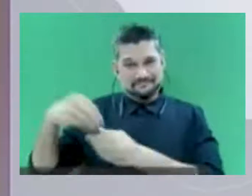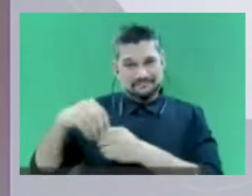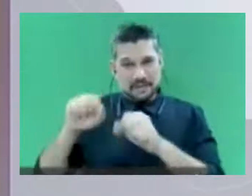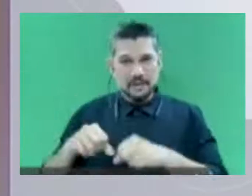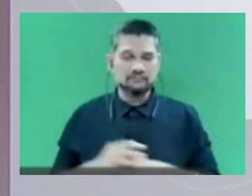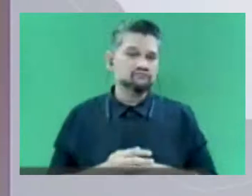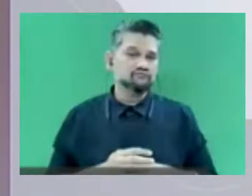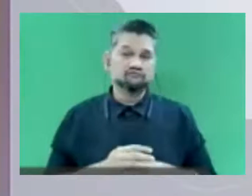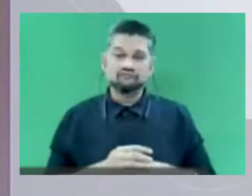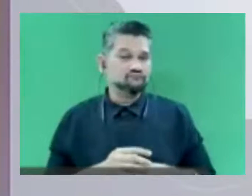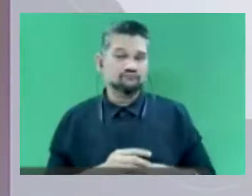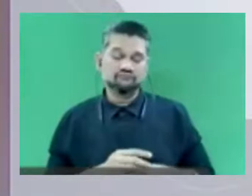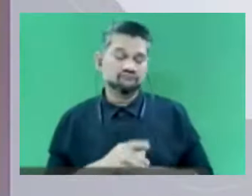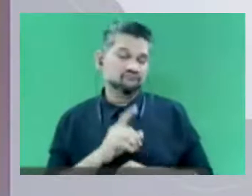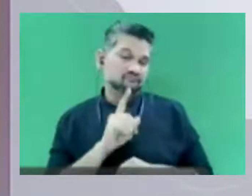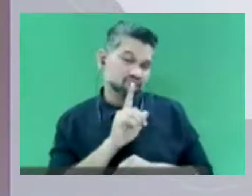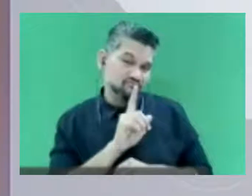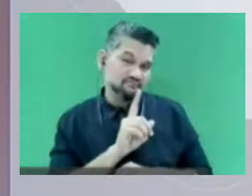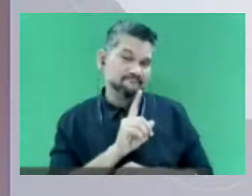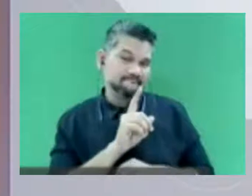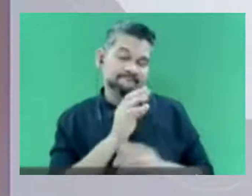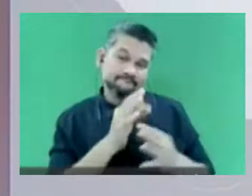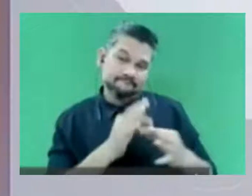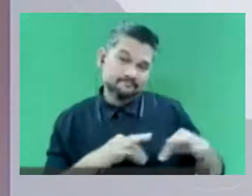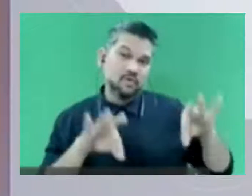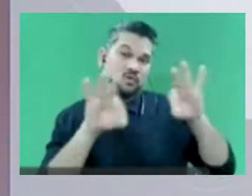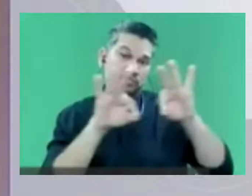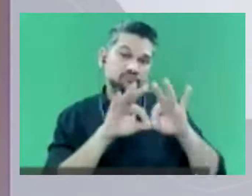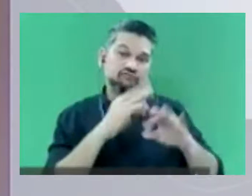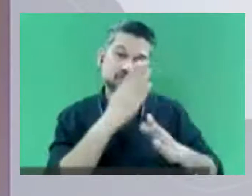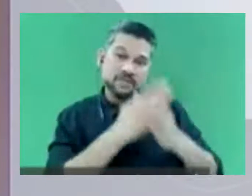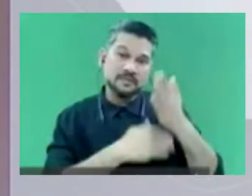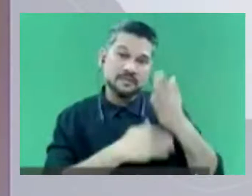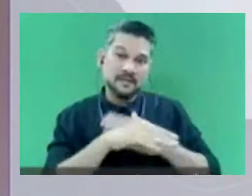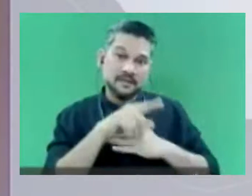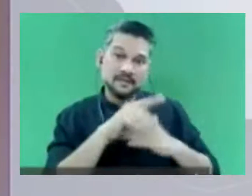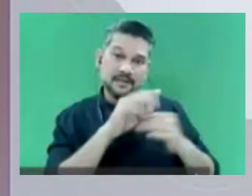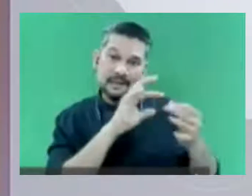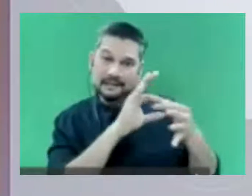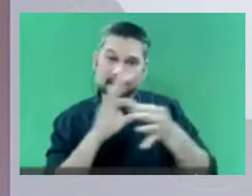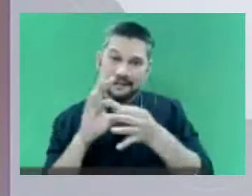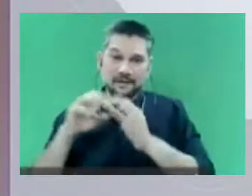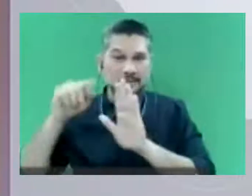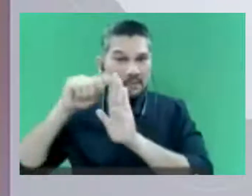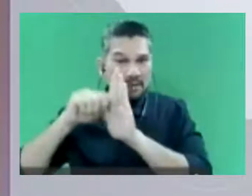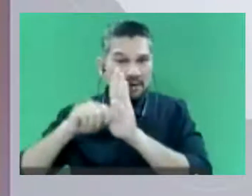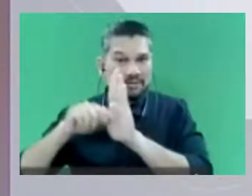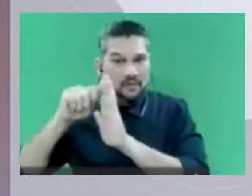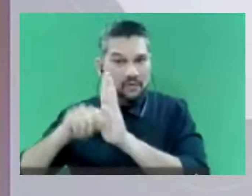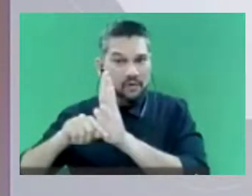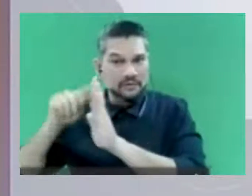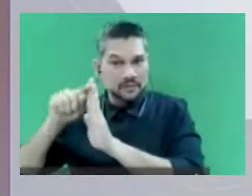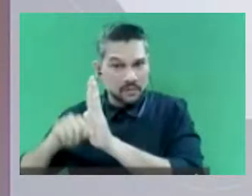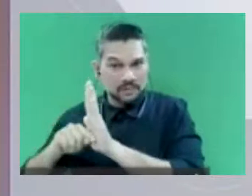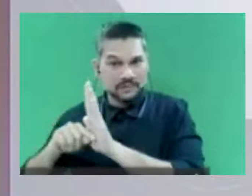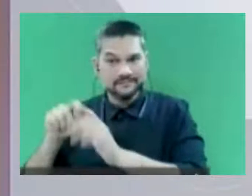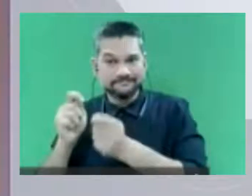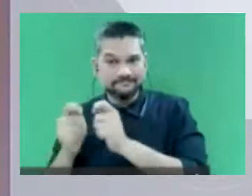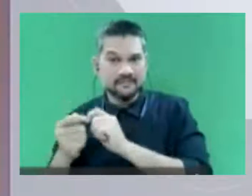it is to talk about disability from a policy point of view. Because we're doing quite a lot of work in relation to policies and